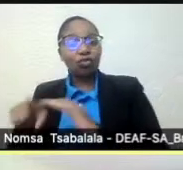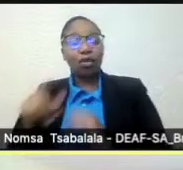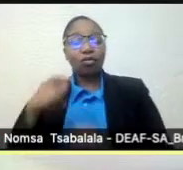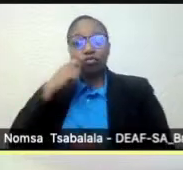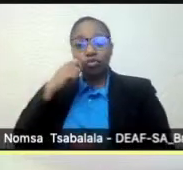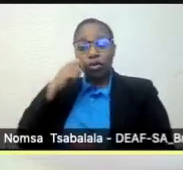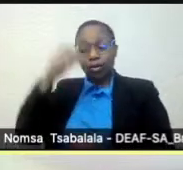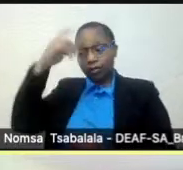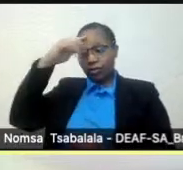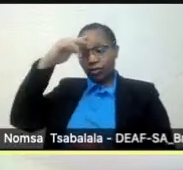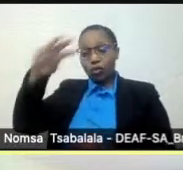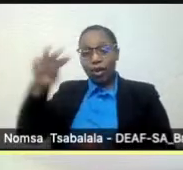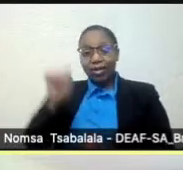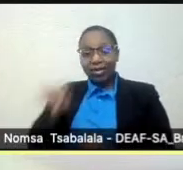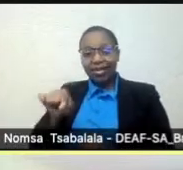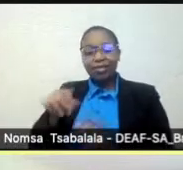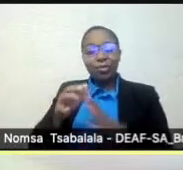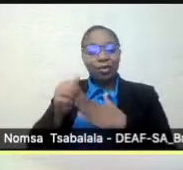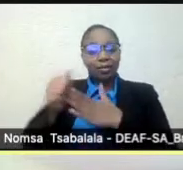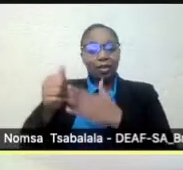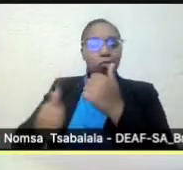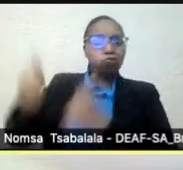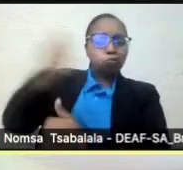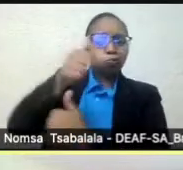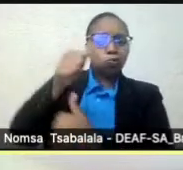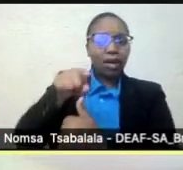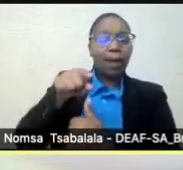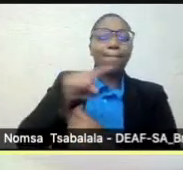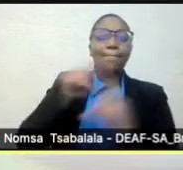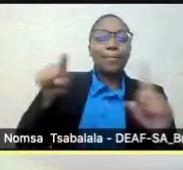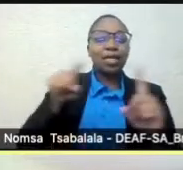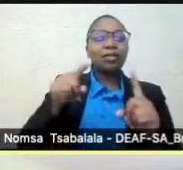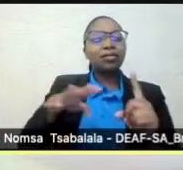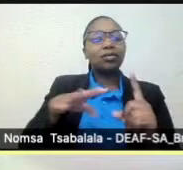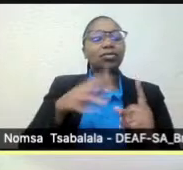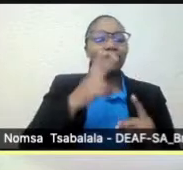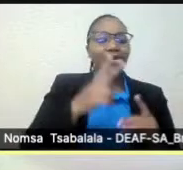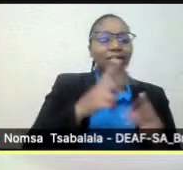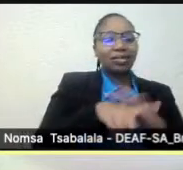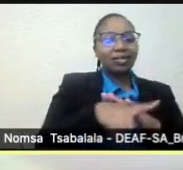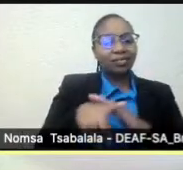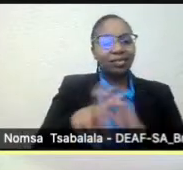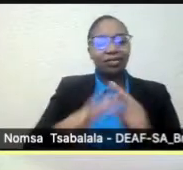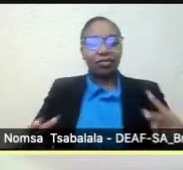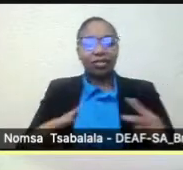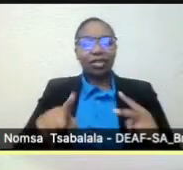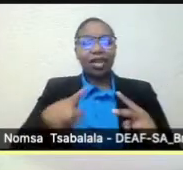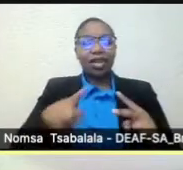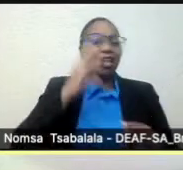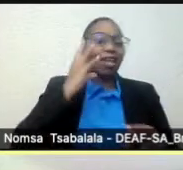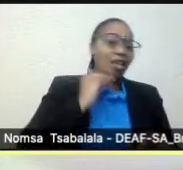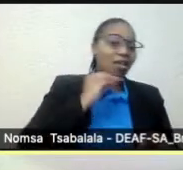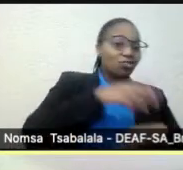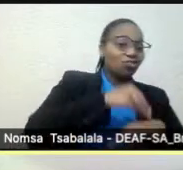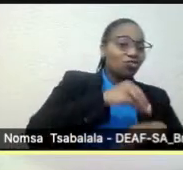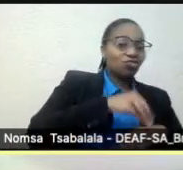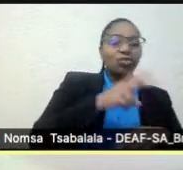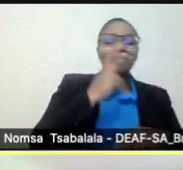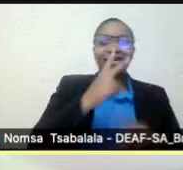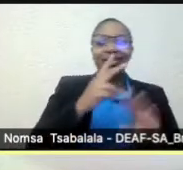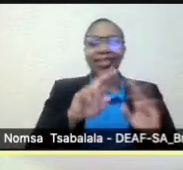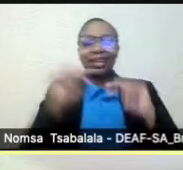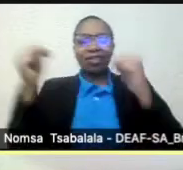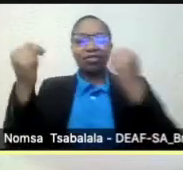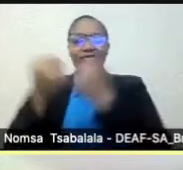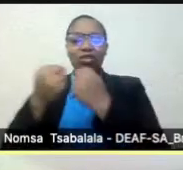the lead, but we're seeing increases in all of the districts. And the age proportion is quite similar to what we were seeing nationally, with mostly in the 10